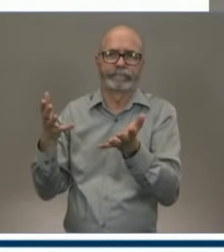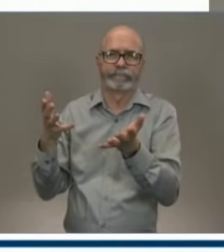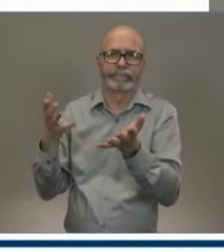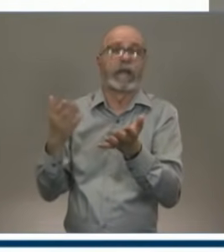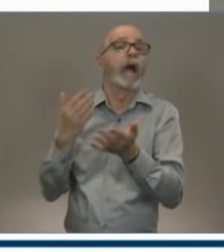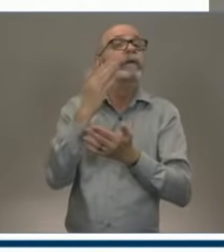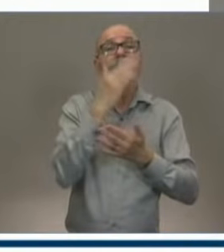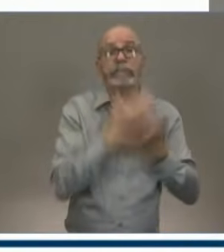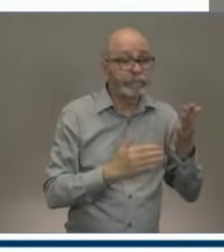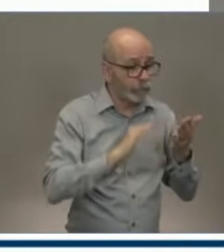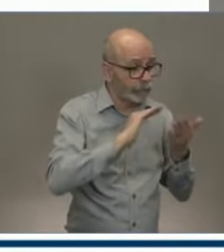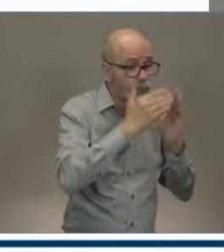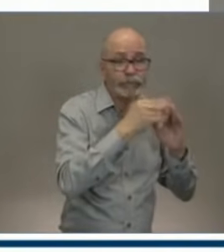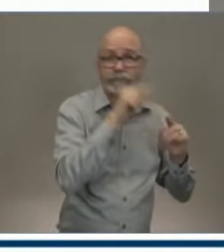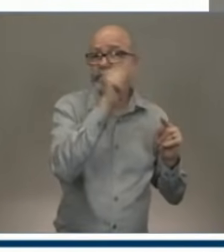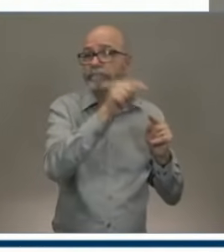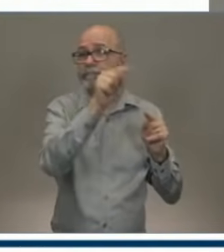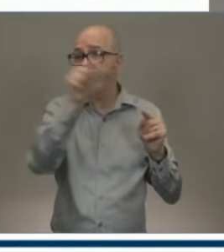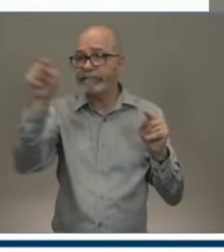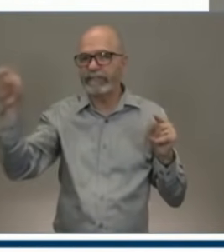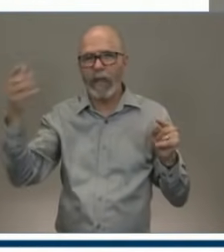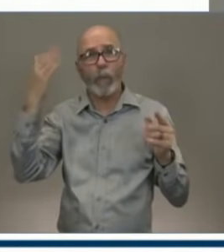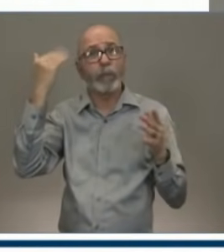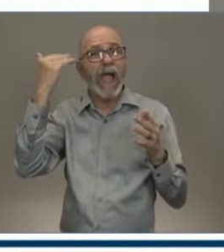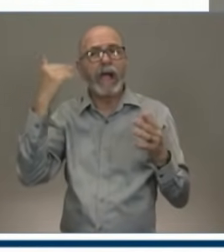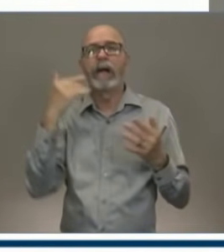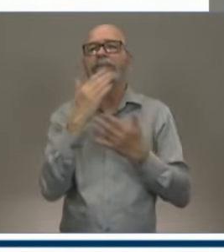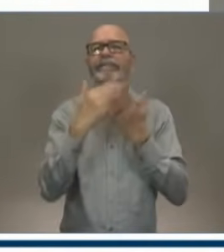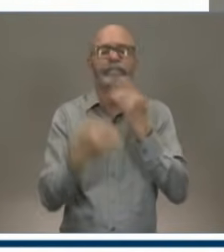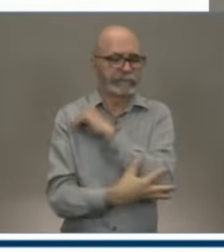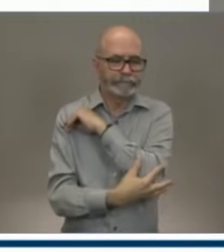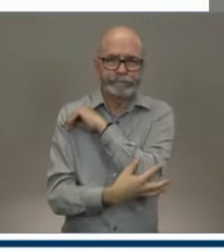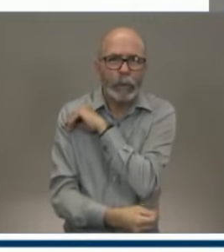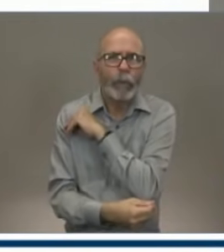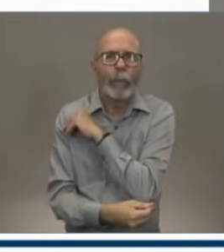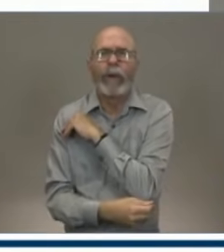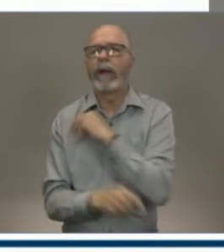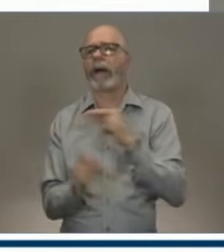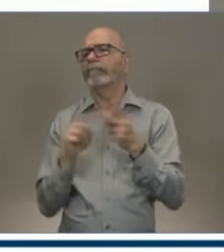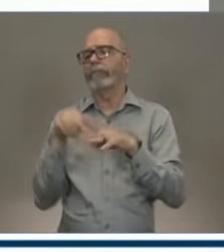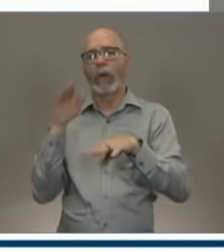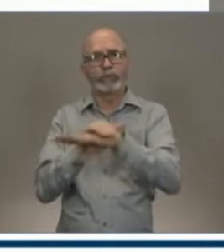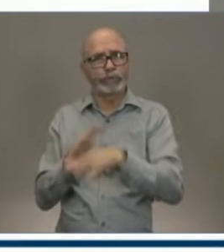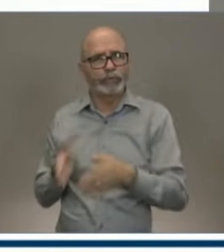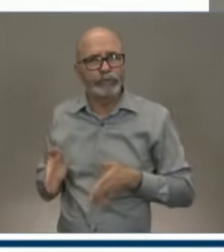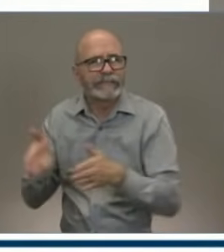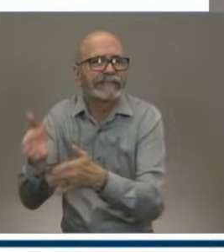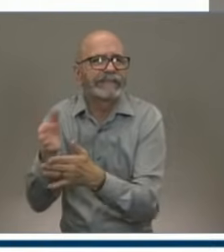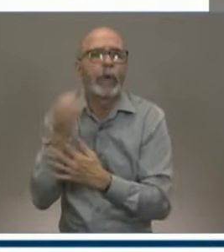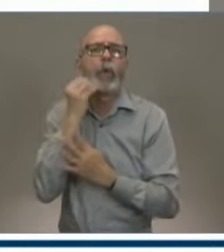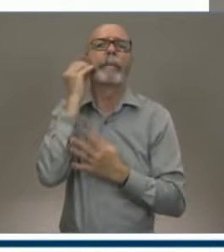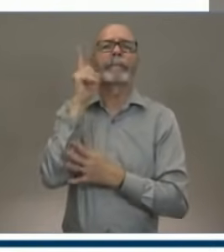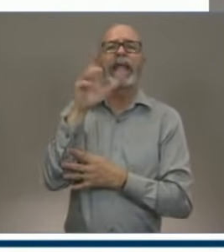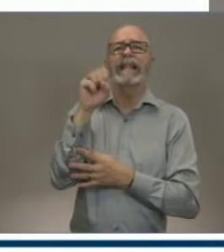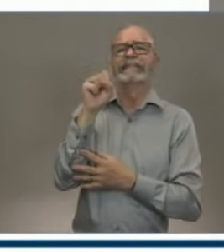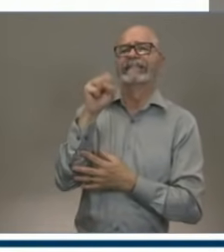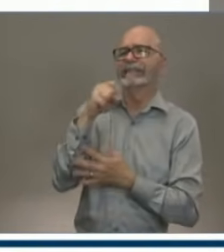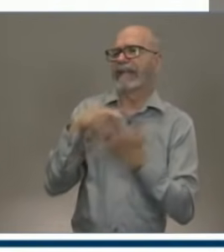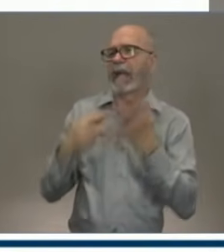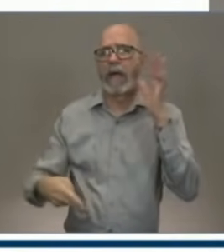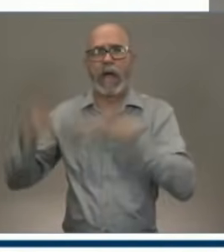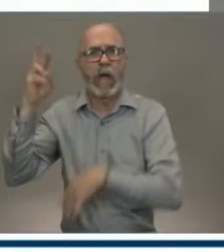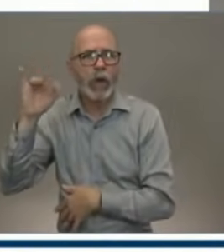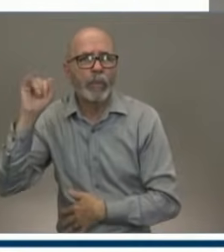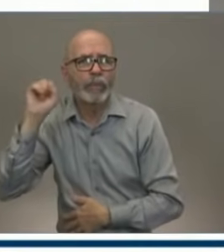because of long-standing socioeconomic and other challenges, have in general a much higher risk from COVID, and we're working